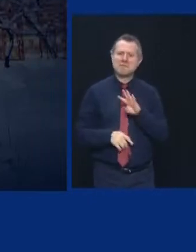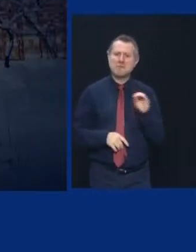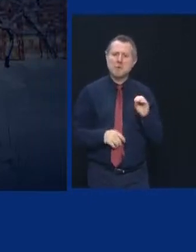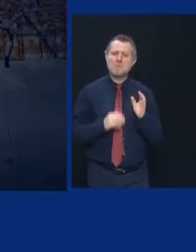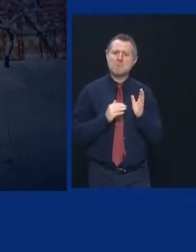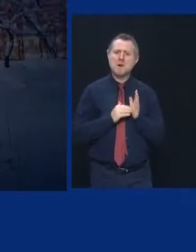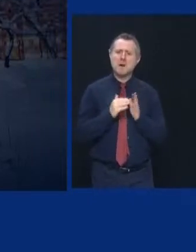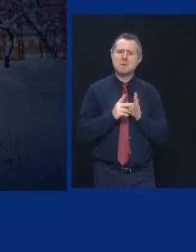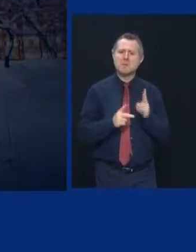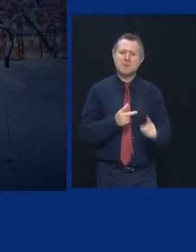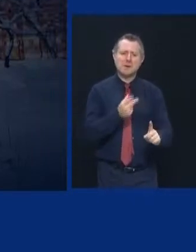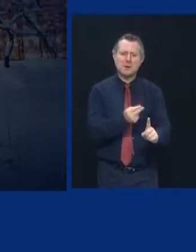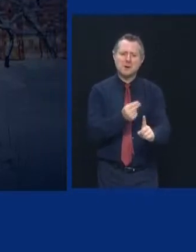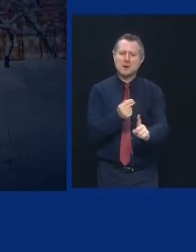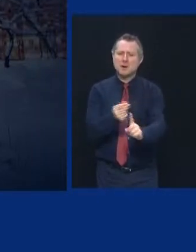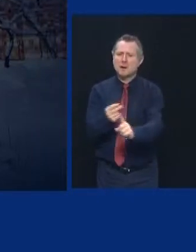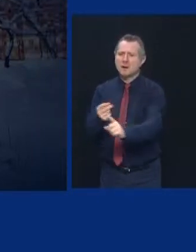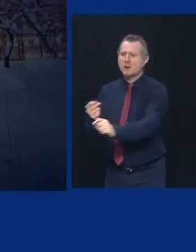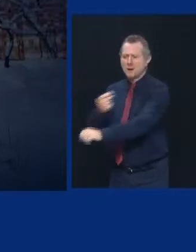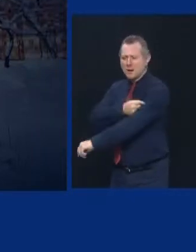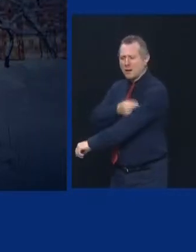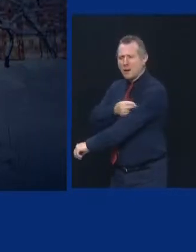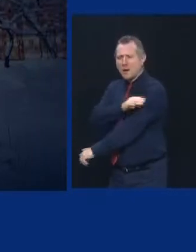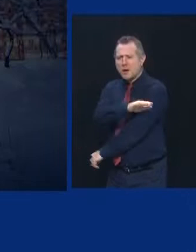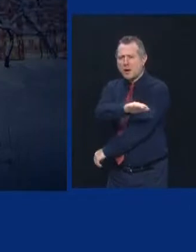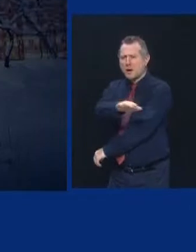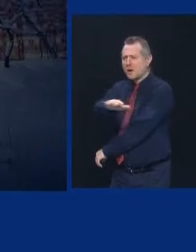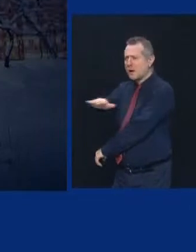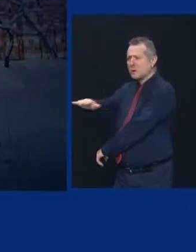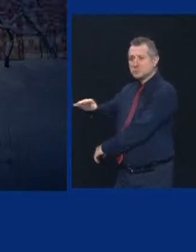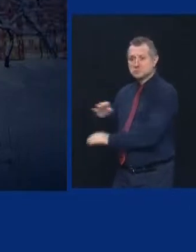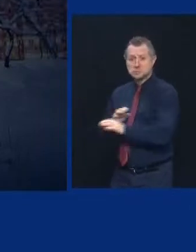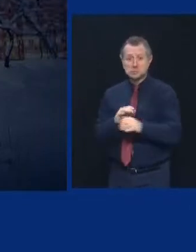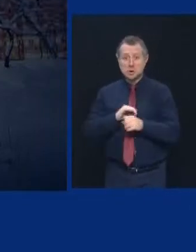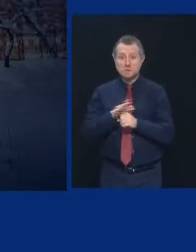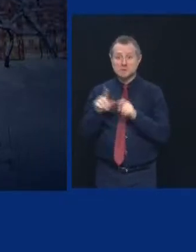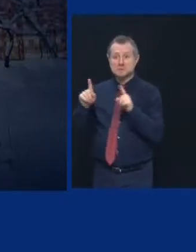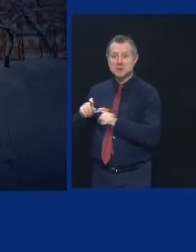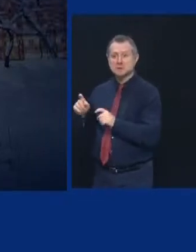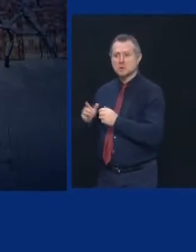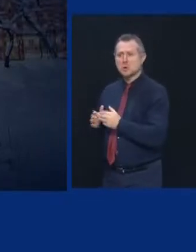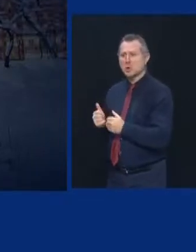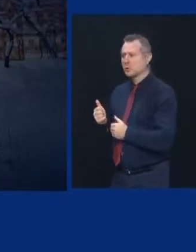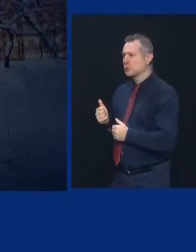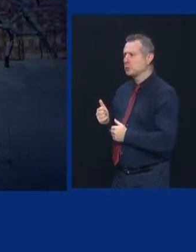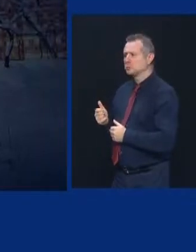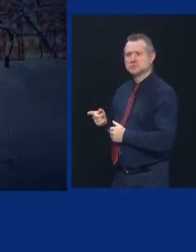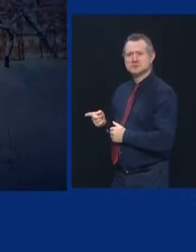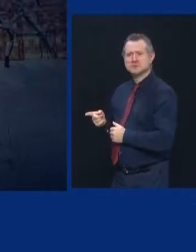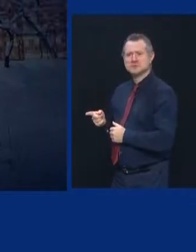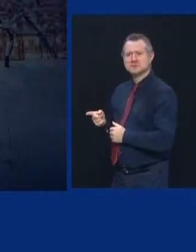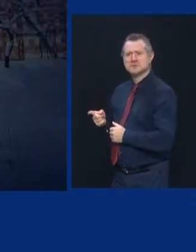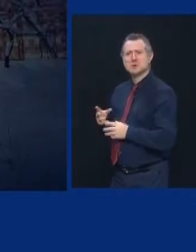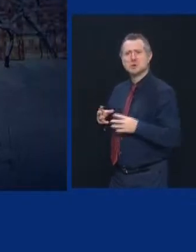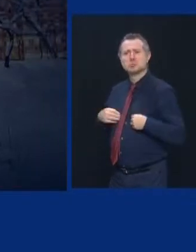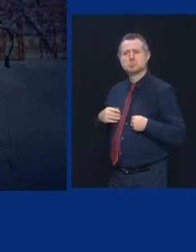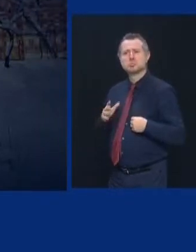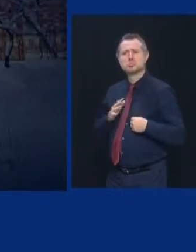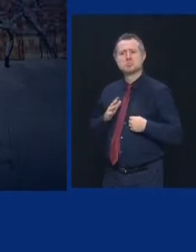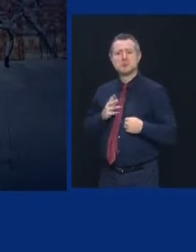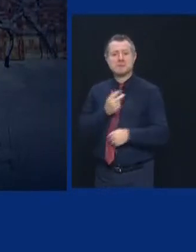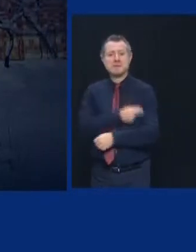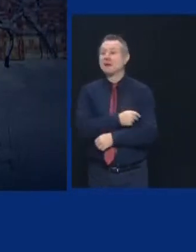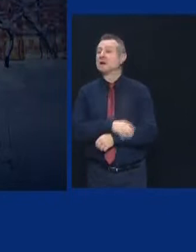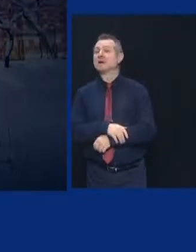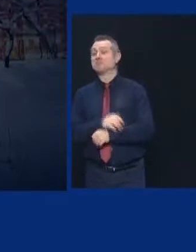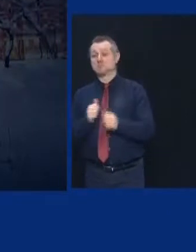a COVID test is a lot easier for a person than telling them, take this vaccine. Getting past the